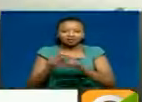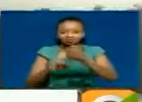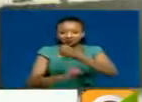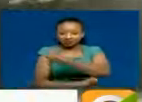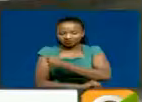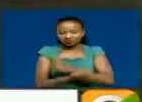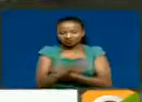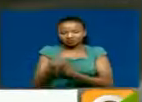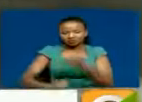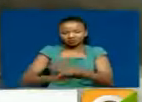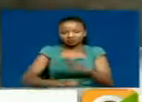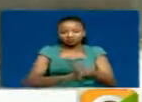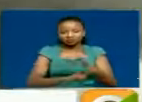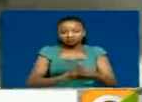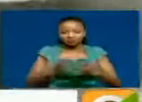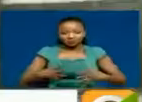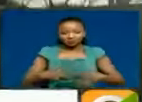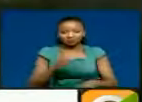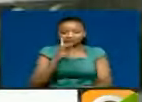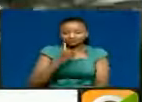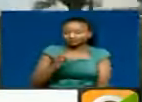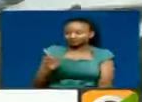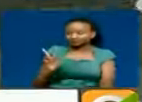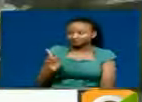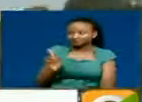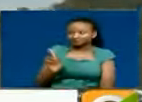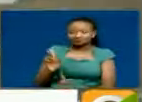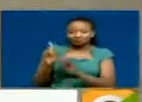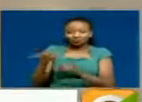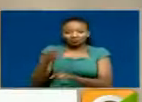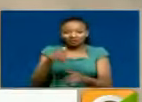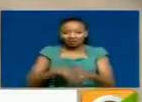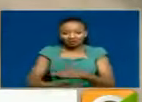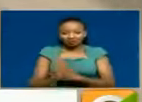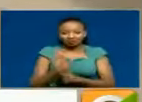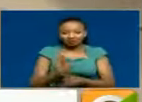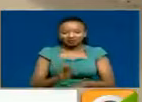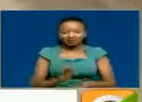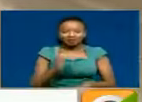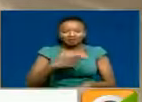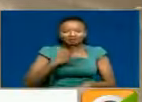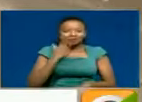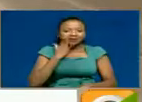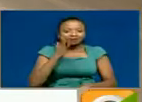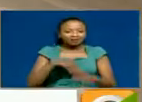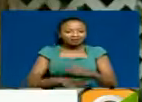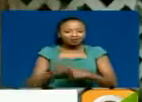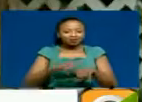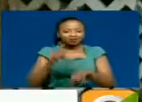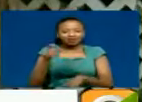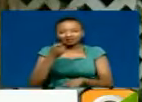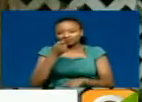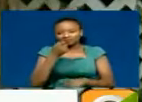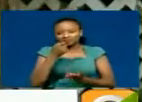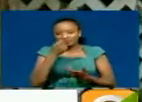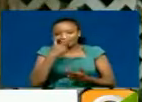organization as well. Ajuma takes us back in time to Turkana, where she was born. I mean, my mother had me when she was a teenager. She was pregnant